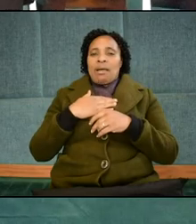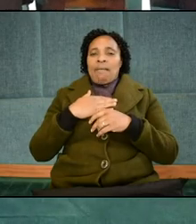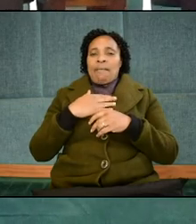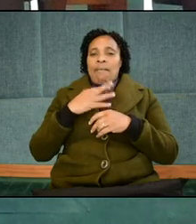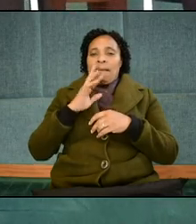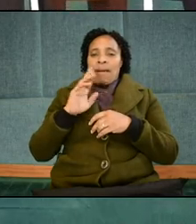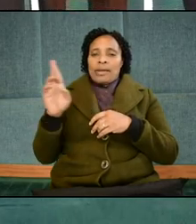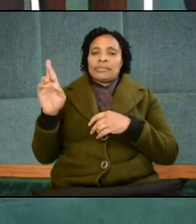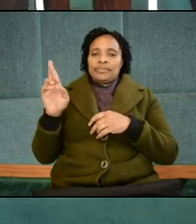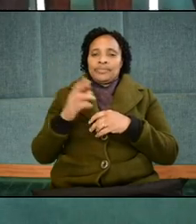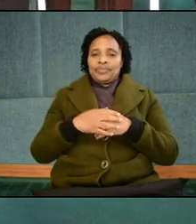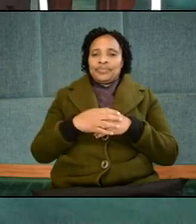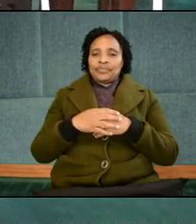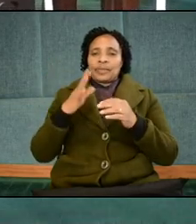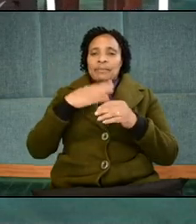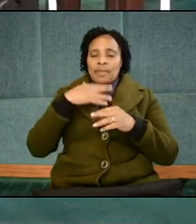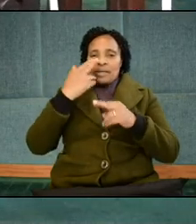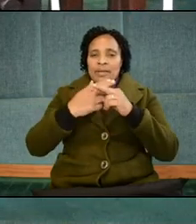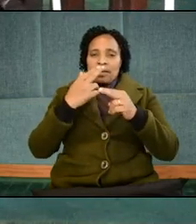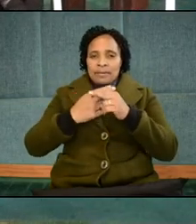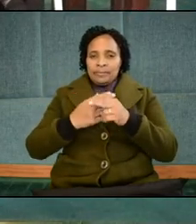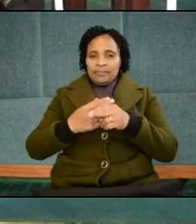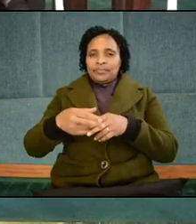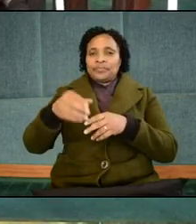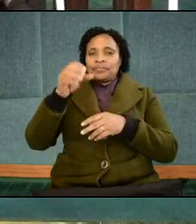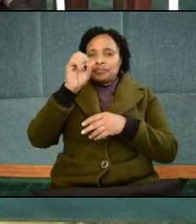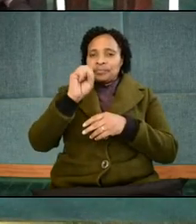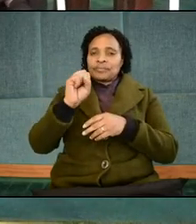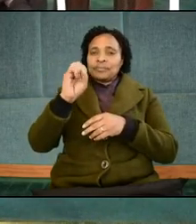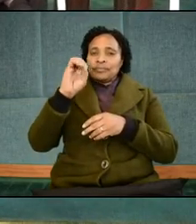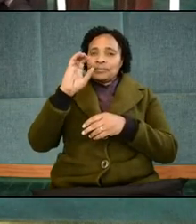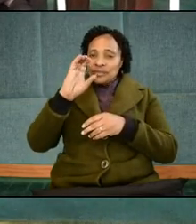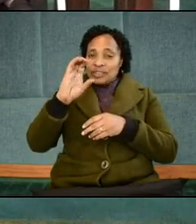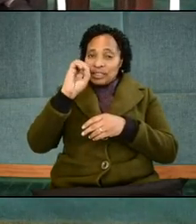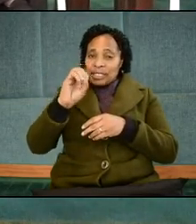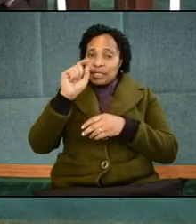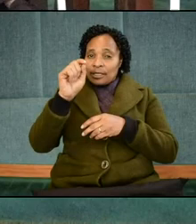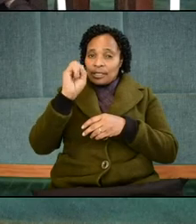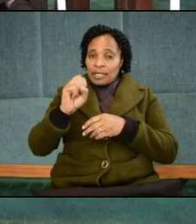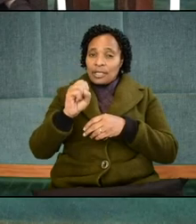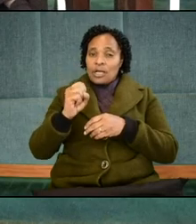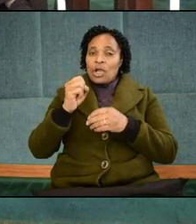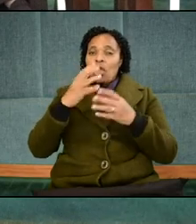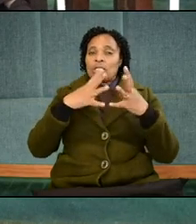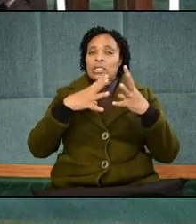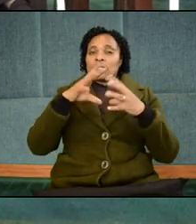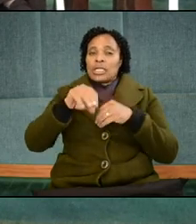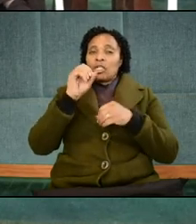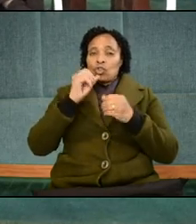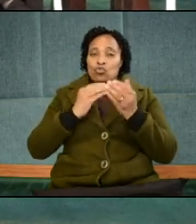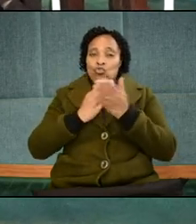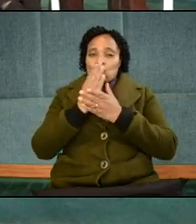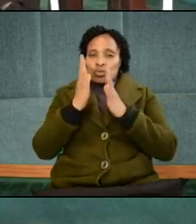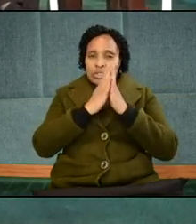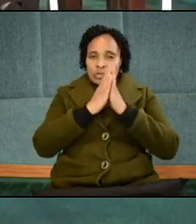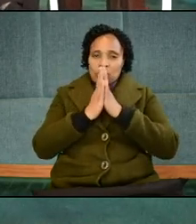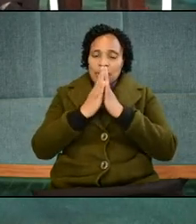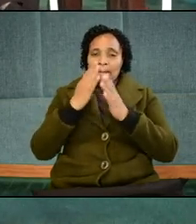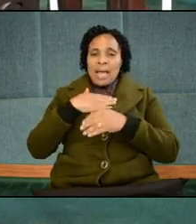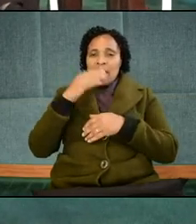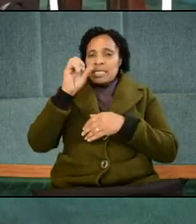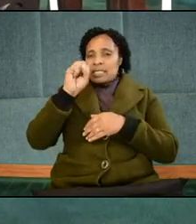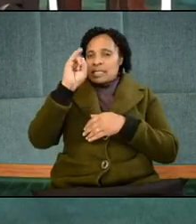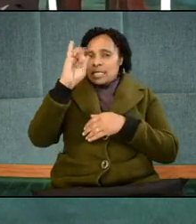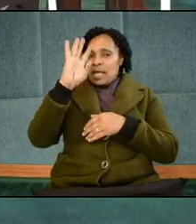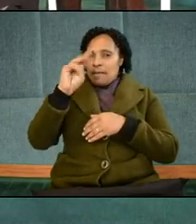right. My name is Sid, and I'll be taking you through into the story. My name is Salmon, and